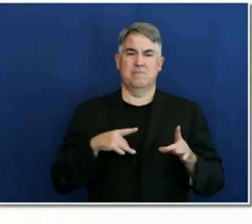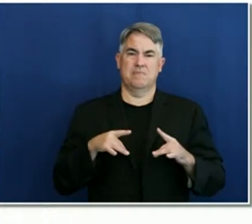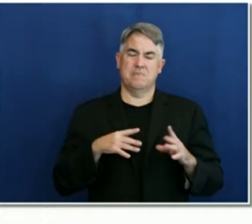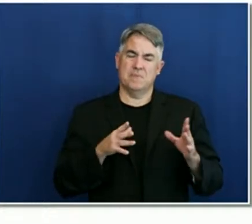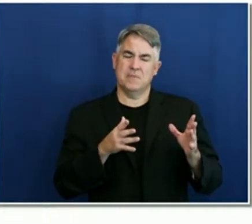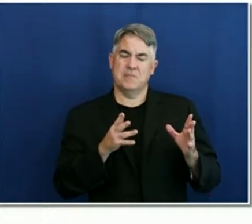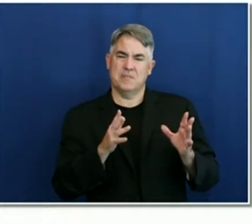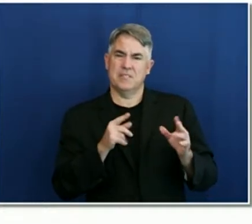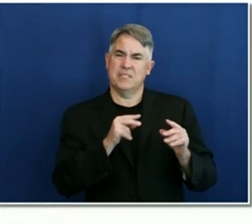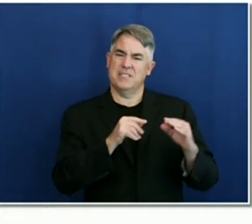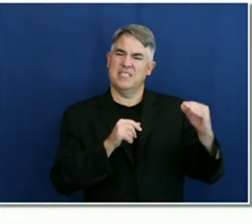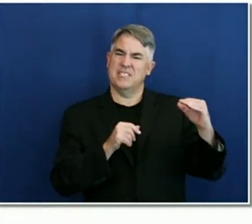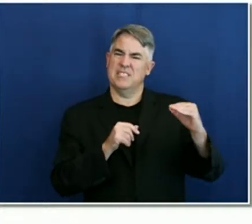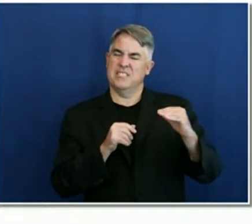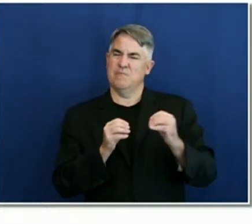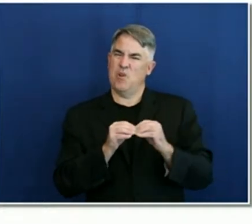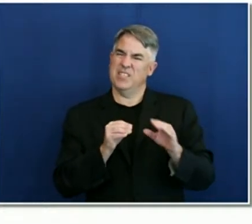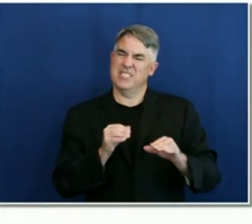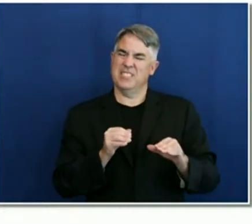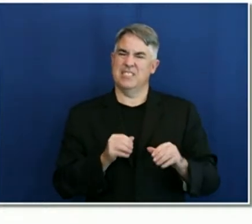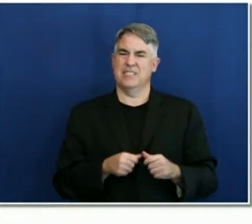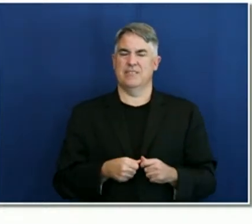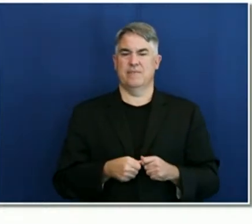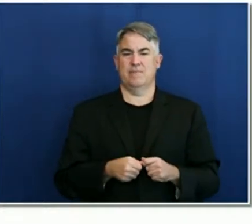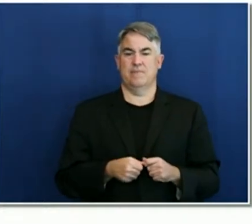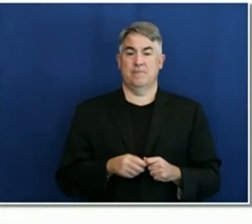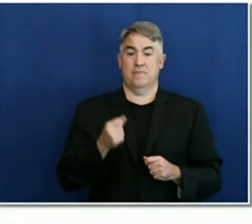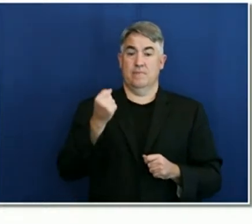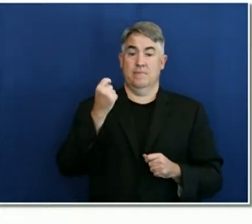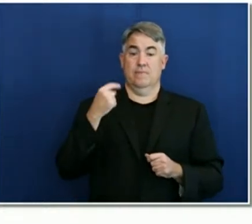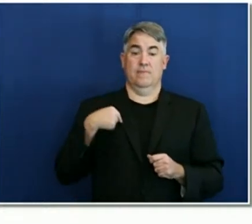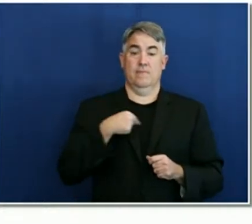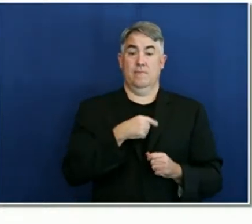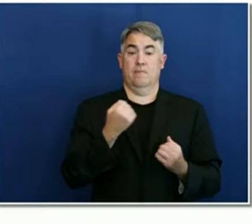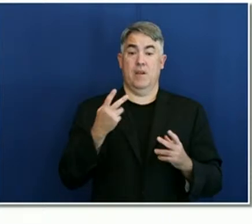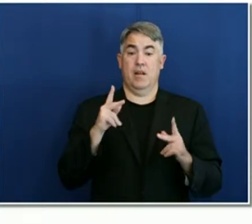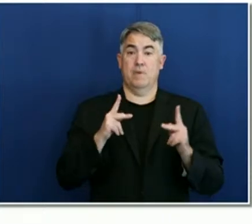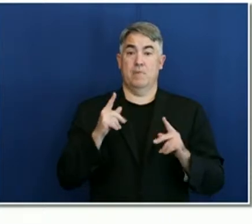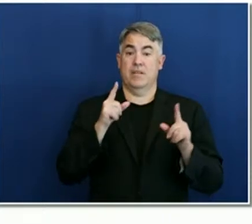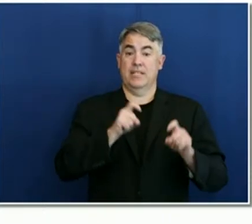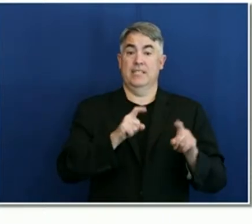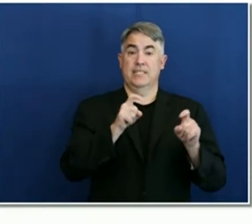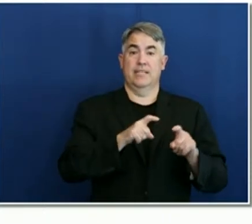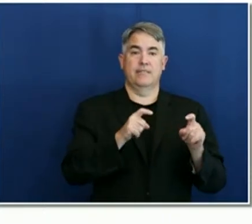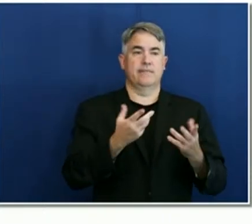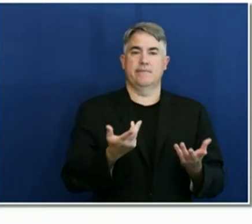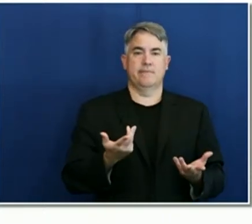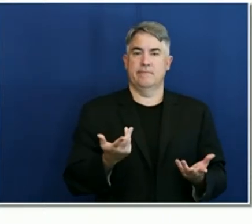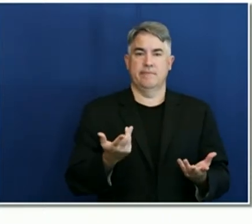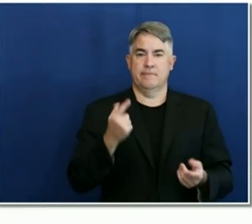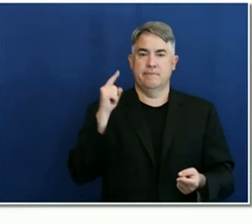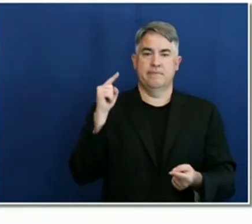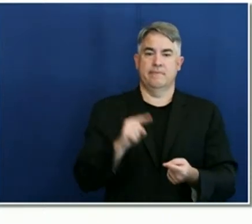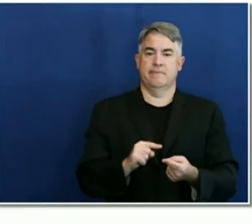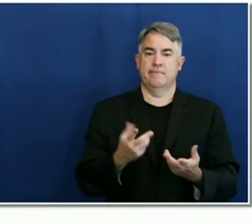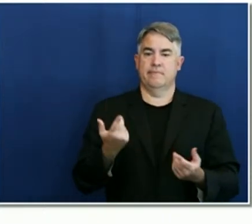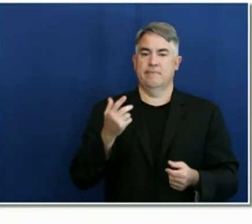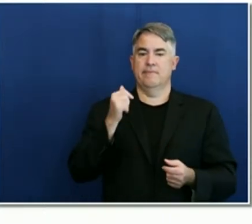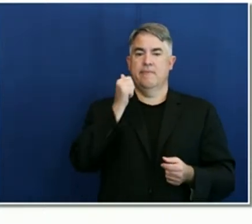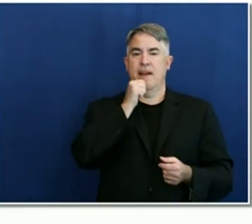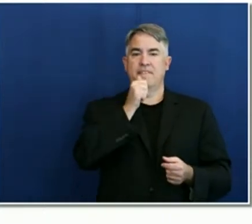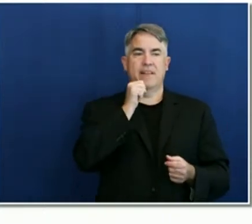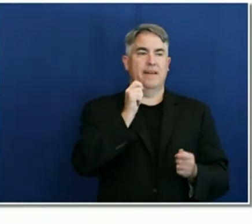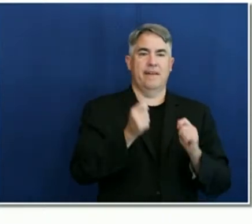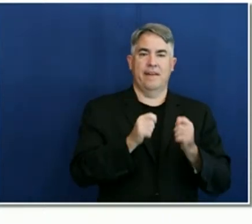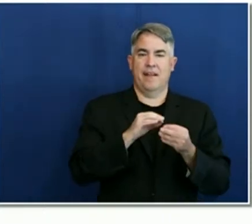encouraging. We don't have as many tests that are being reported on the whole. It varies pretty significantly day to day. And a part of